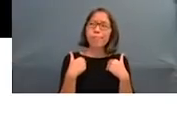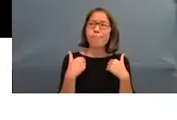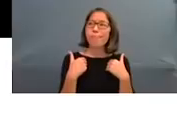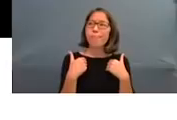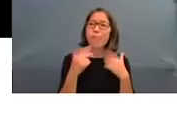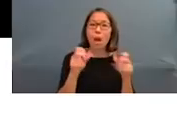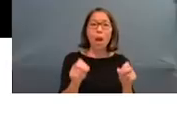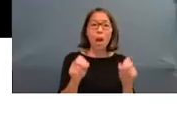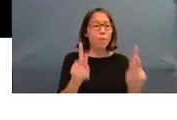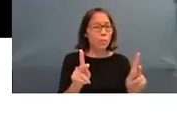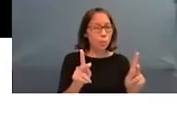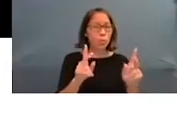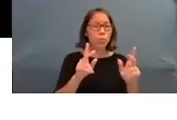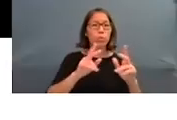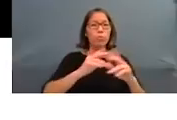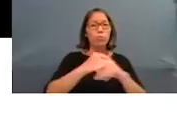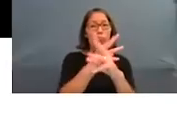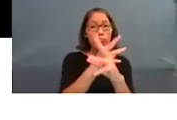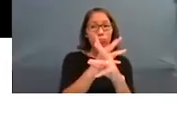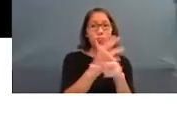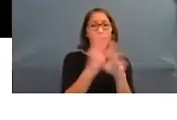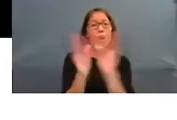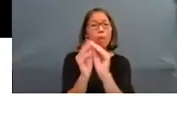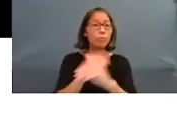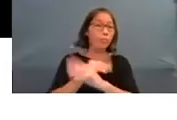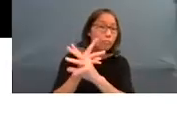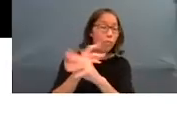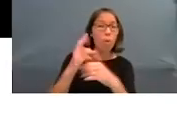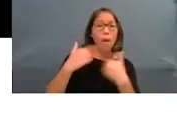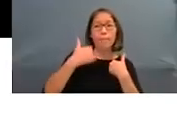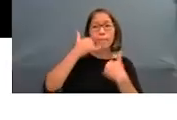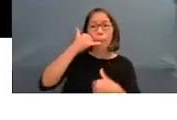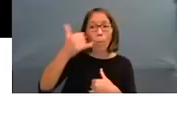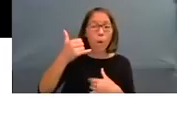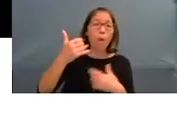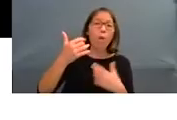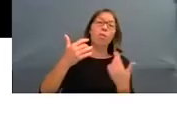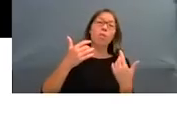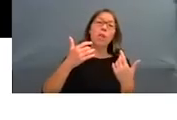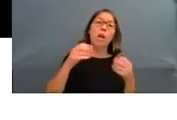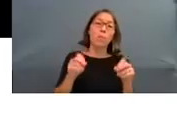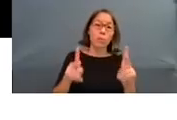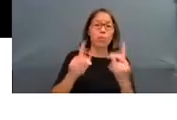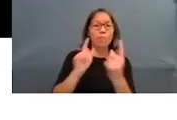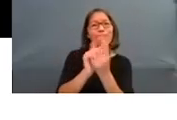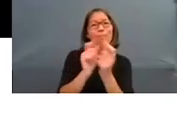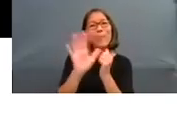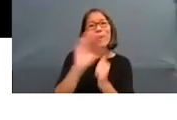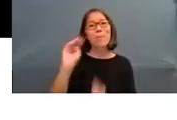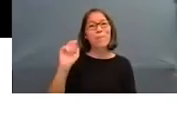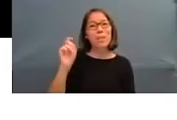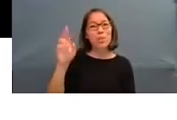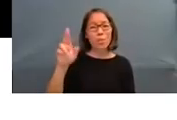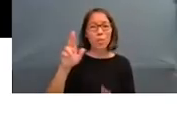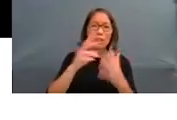an opportunity to video conference or have a phone call format opportunity to meet with their mentors who have been screened and